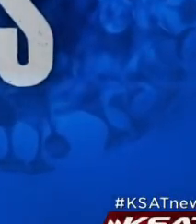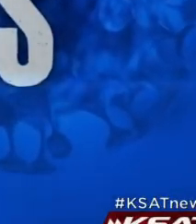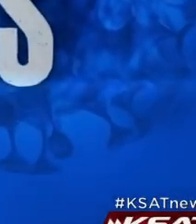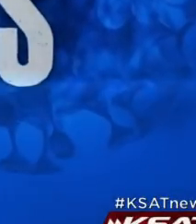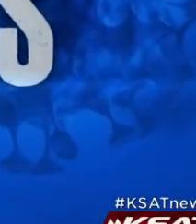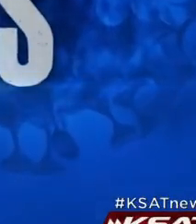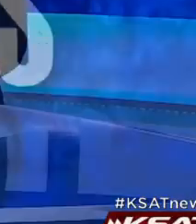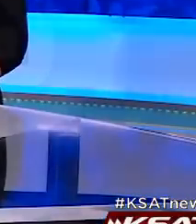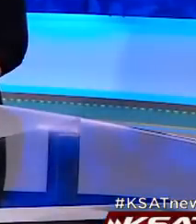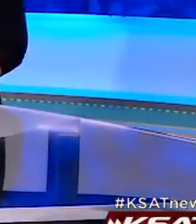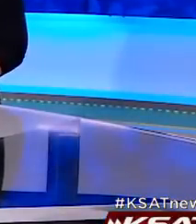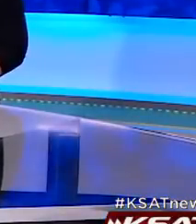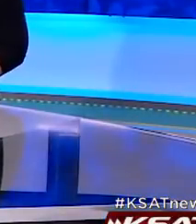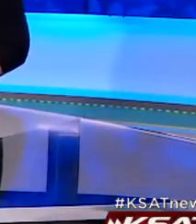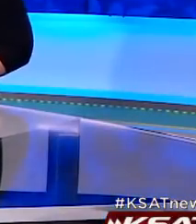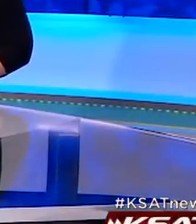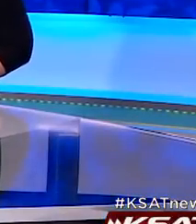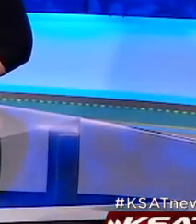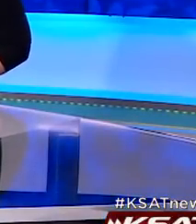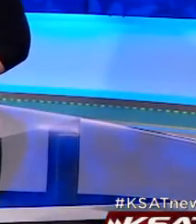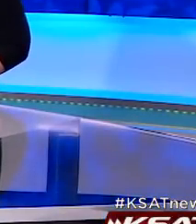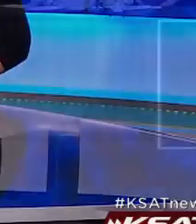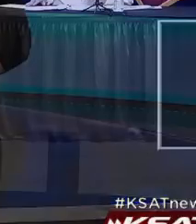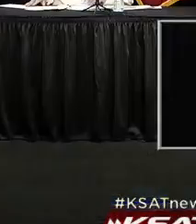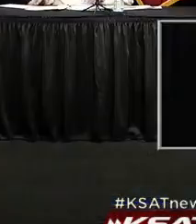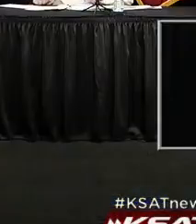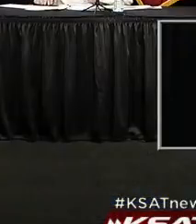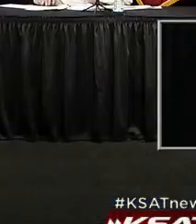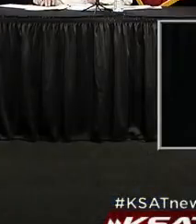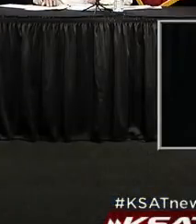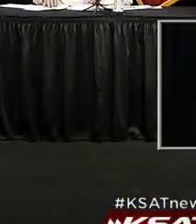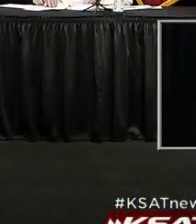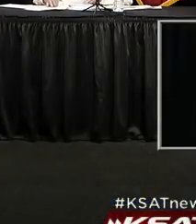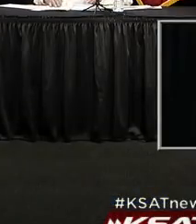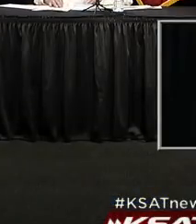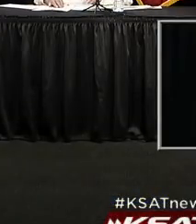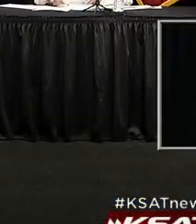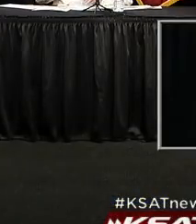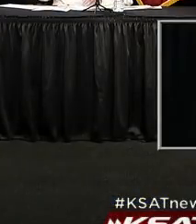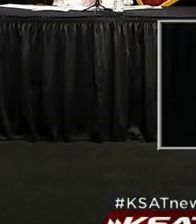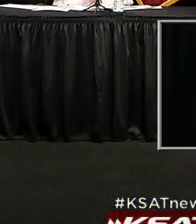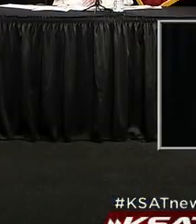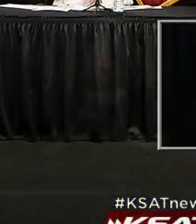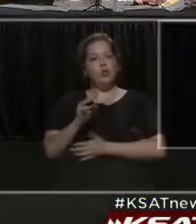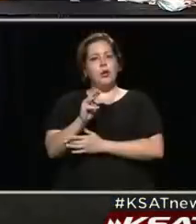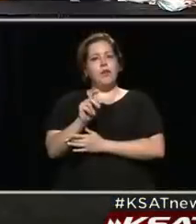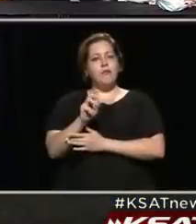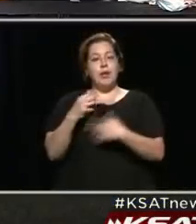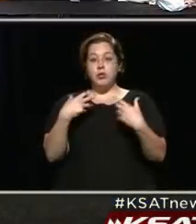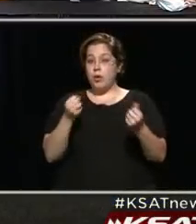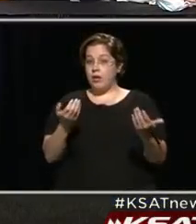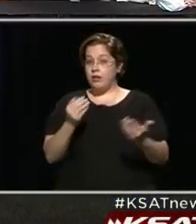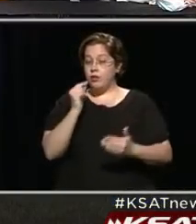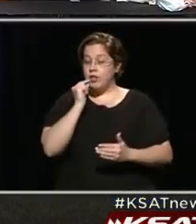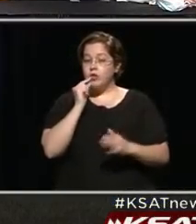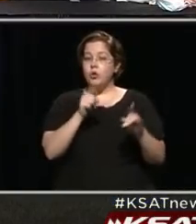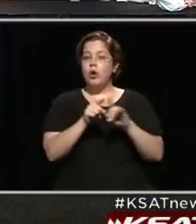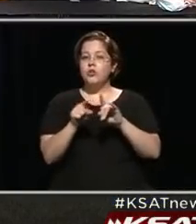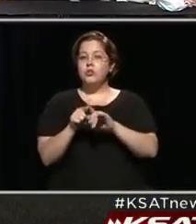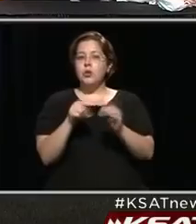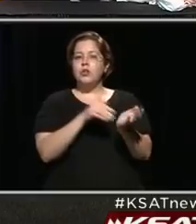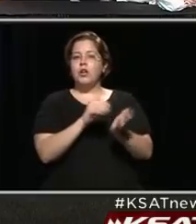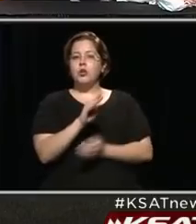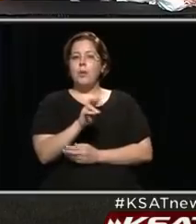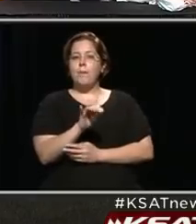It is time now for today's daily briefing on coronavirus cases here locally in Bexar County in San Antonio. Let's listen in. San Antonio and Dr. Brian